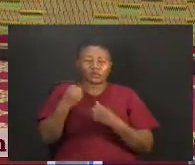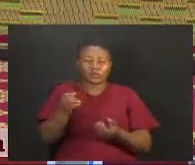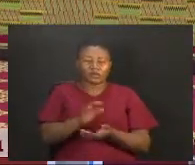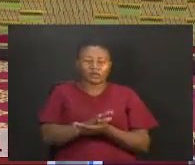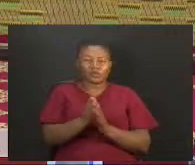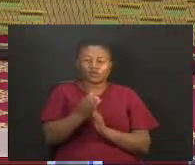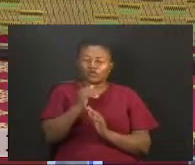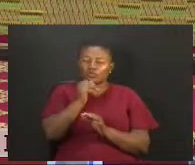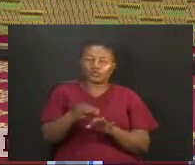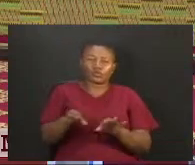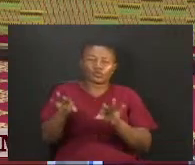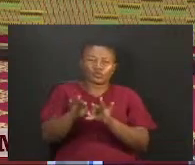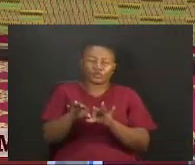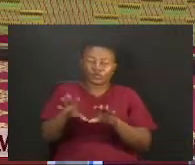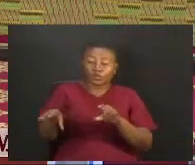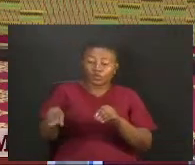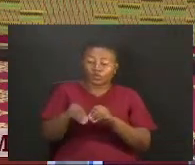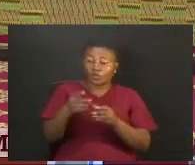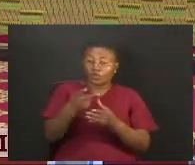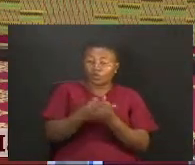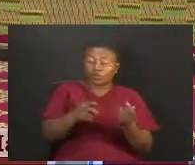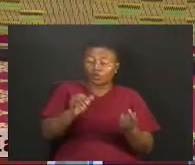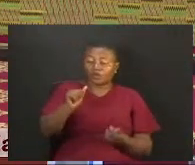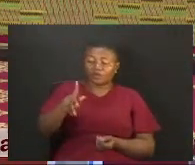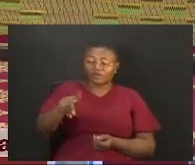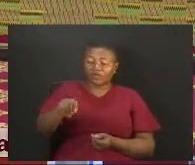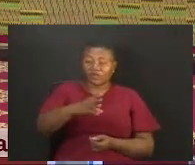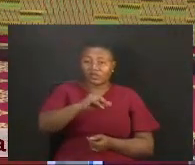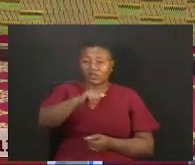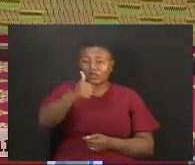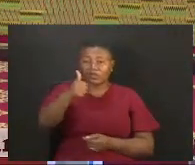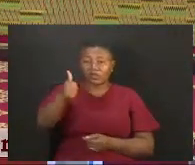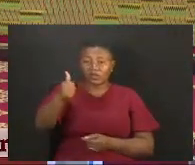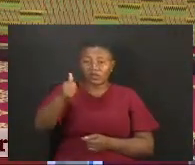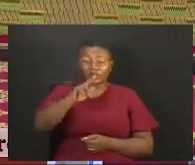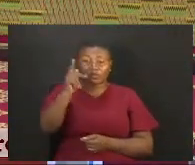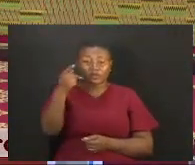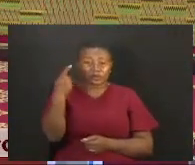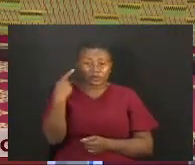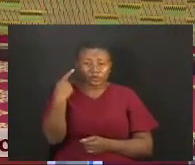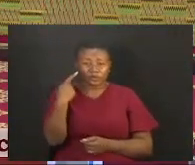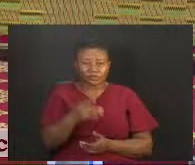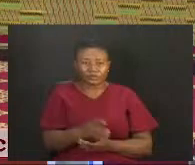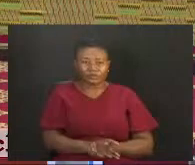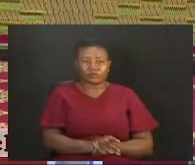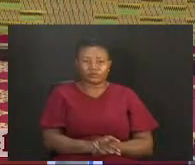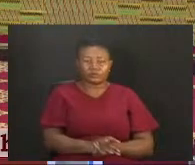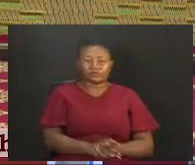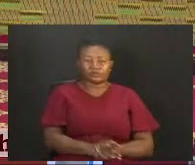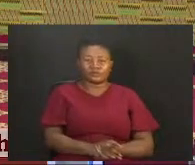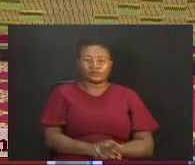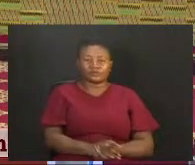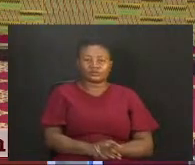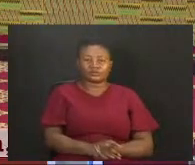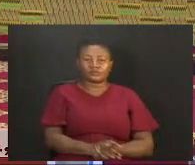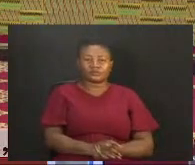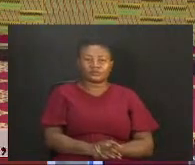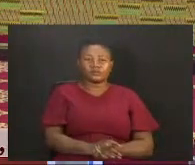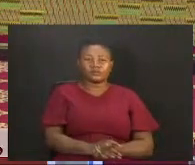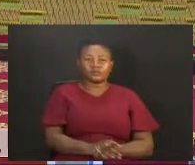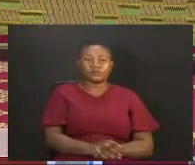It combines both VAT and sales tax principles with a flat rate, standard rate, and levies. We